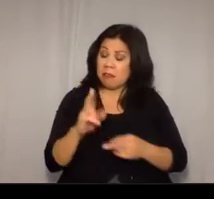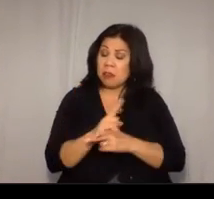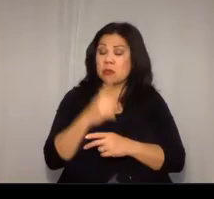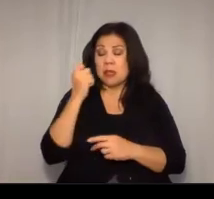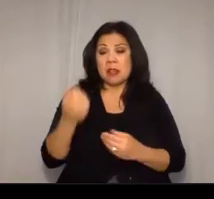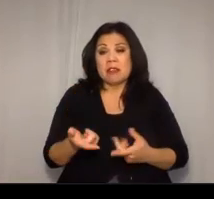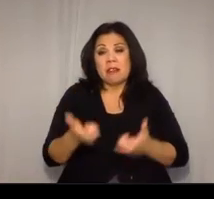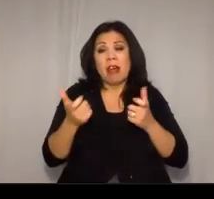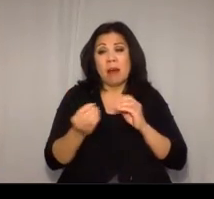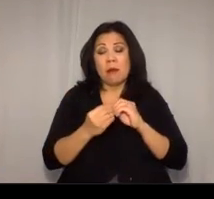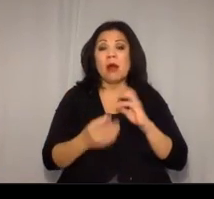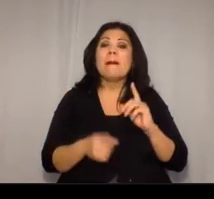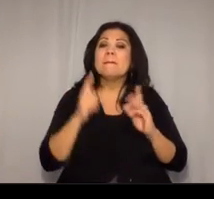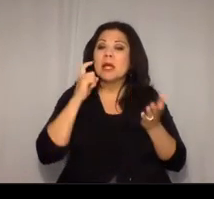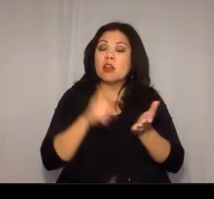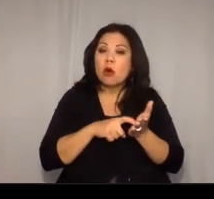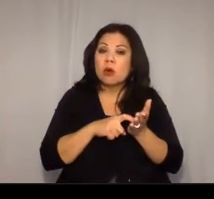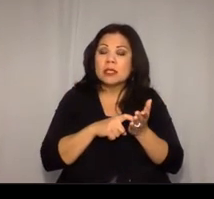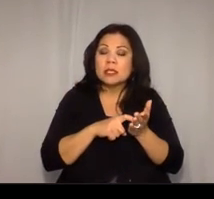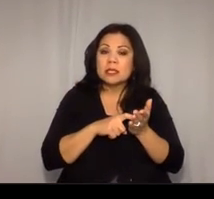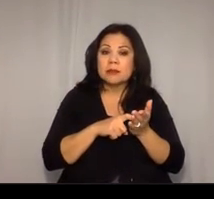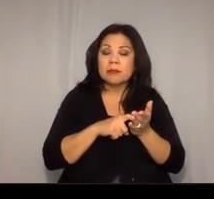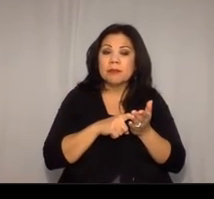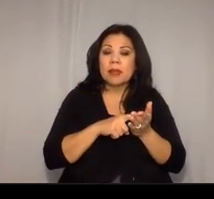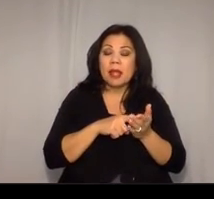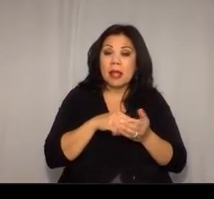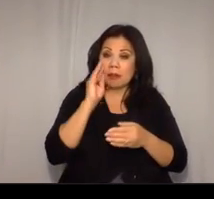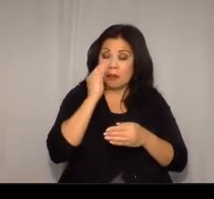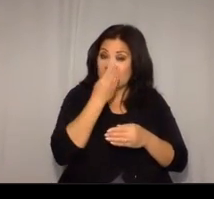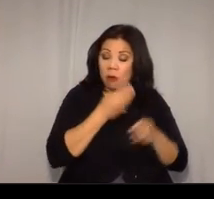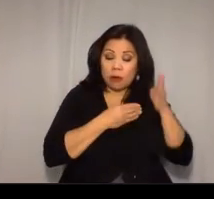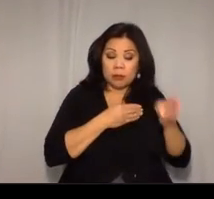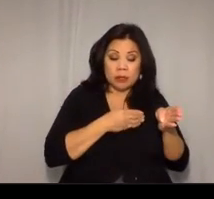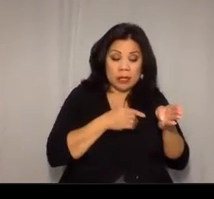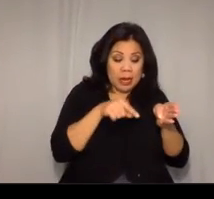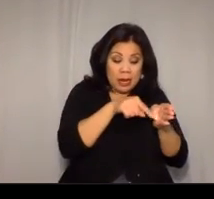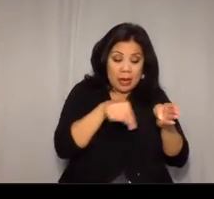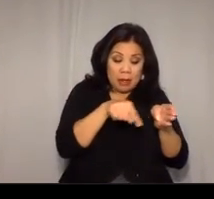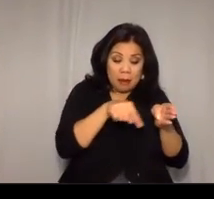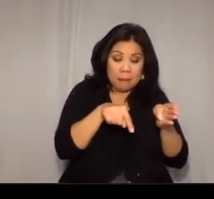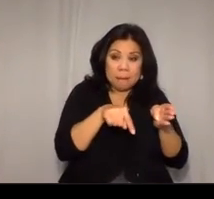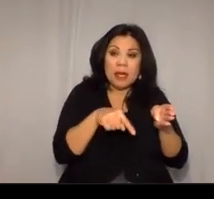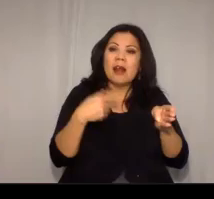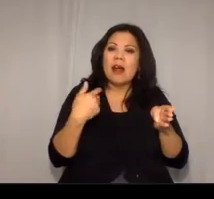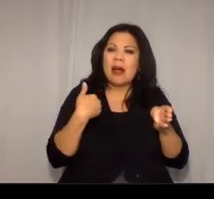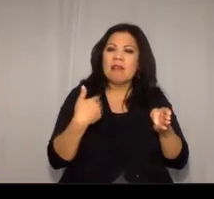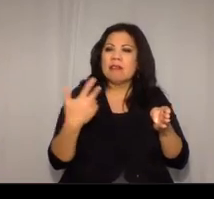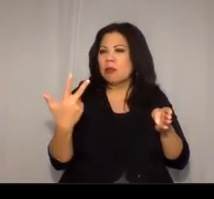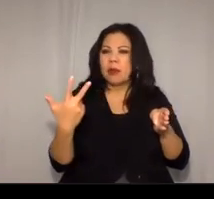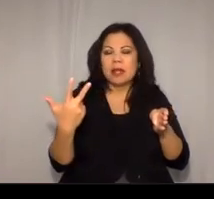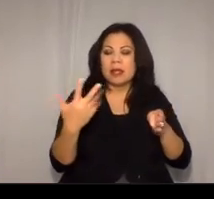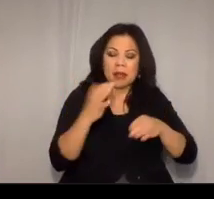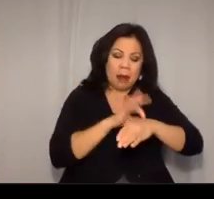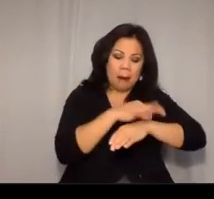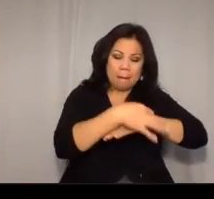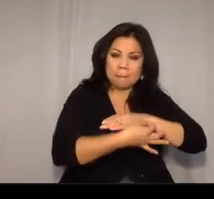notice between each flower are 3 little beads. Now, you're the designer, folks, so you decide how many beads you want,